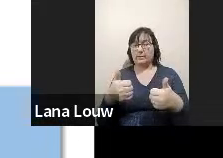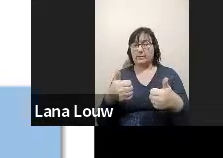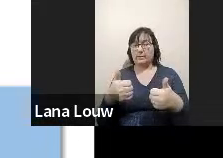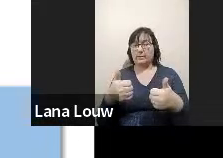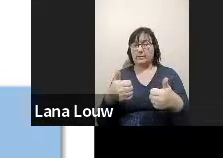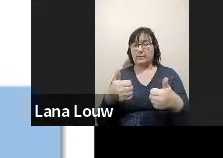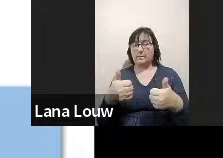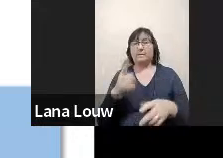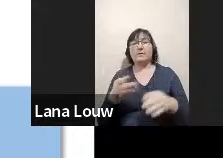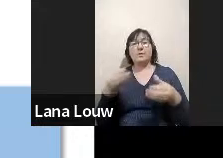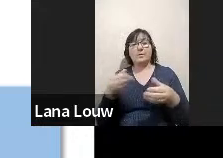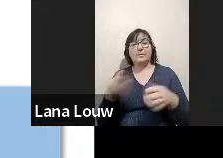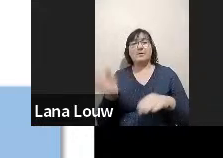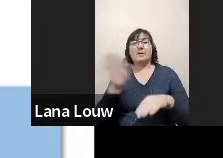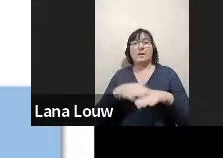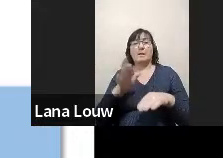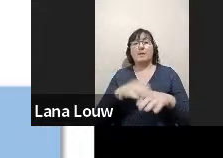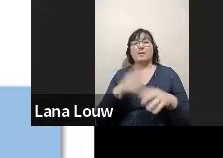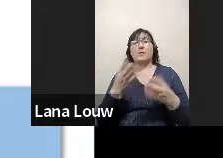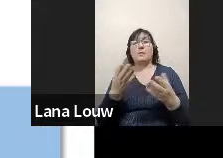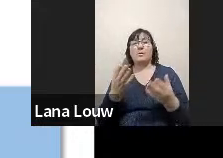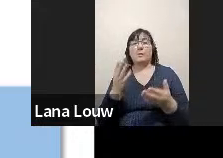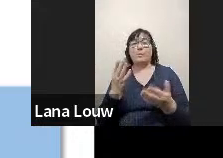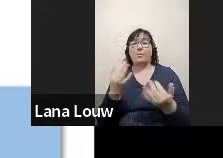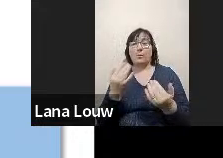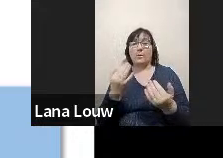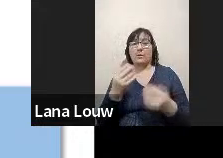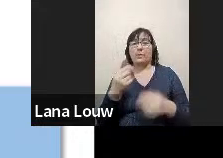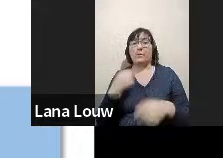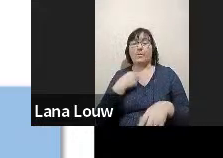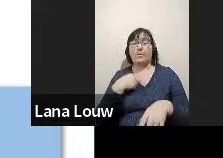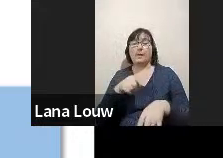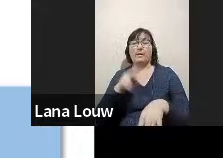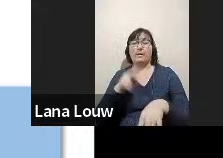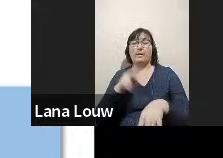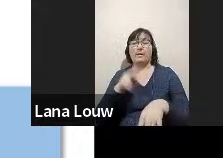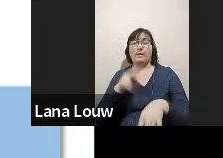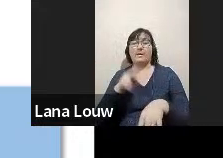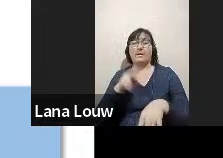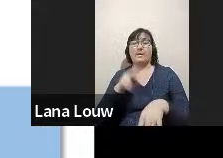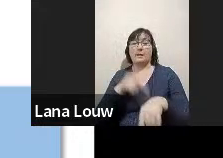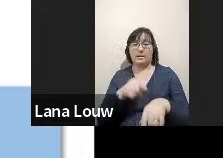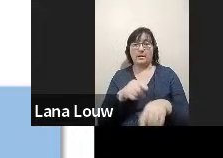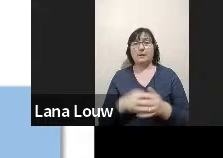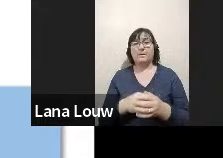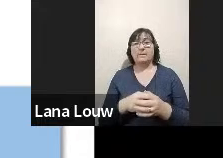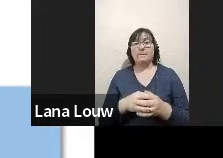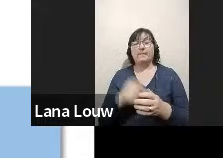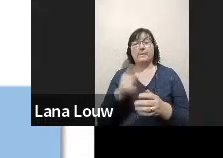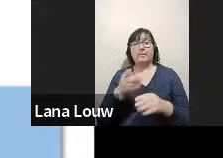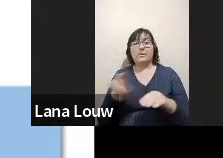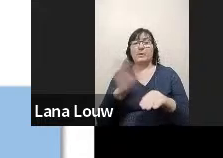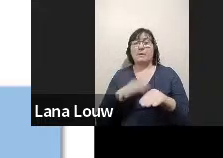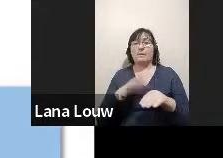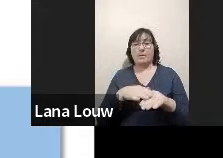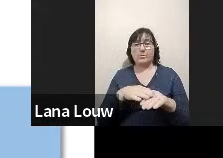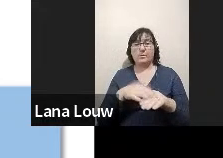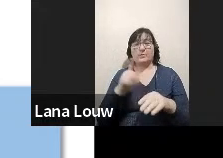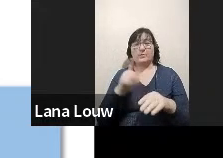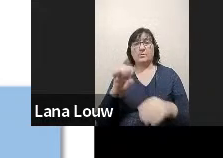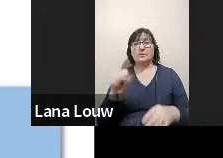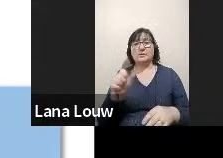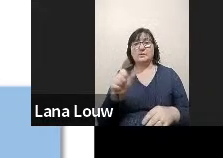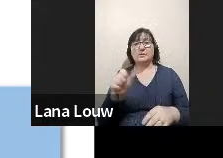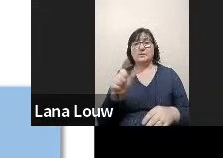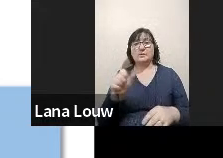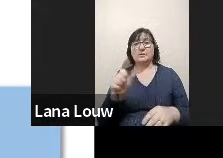Now, when you upload these documentations to SARS, it will take 21 days, within 21 business days,